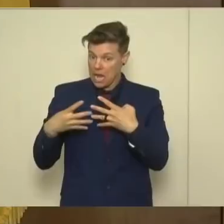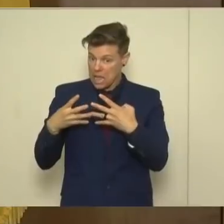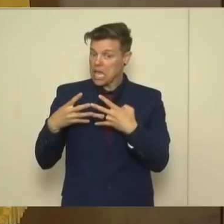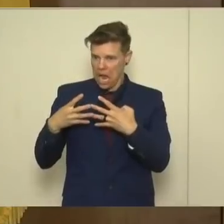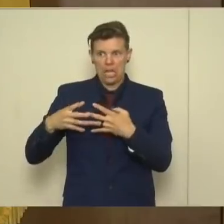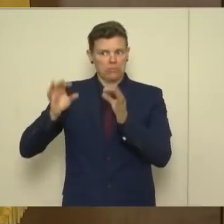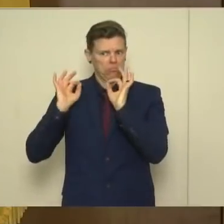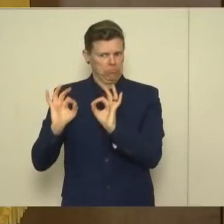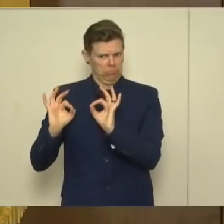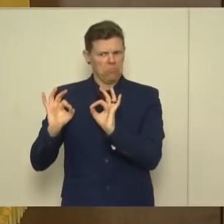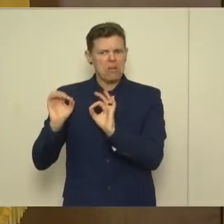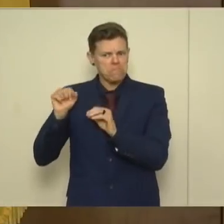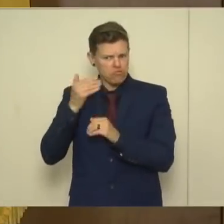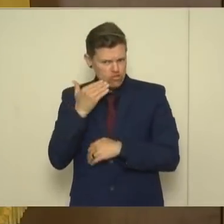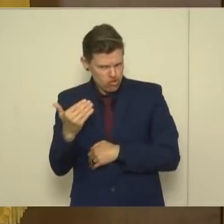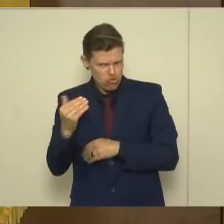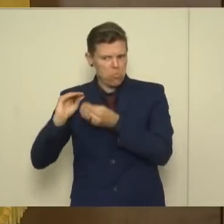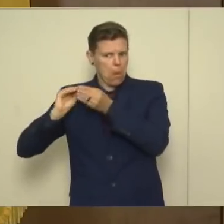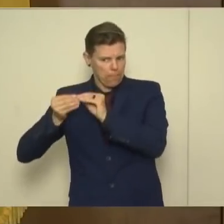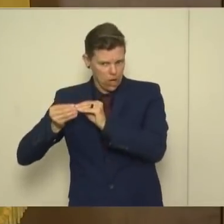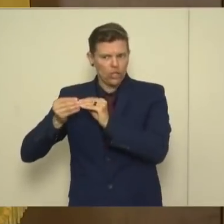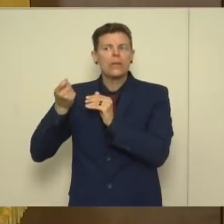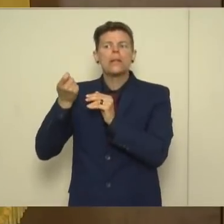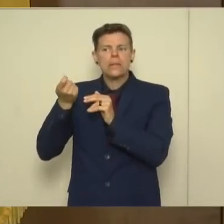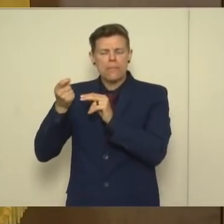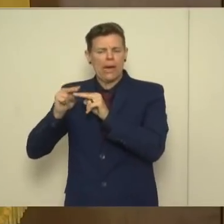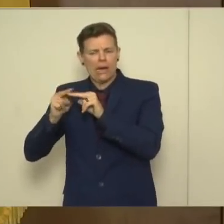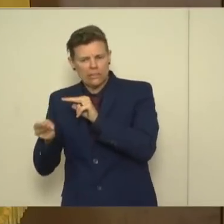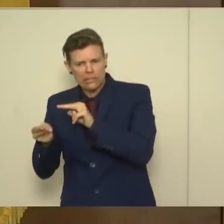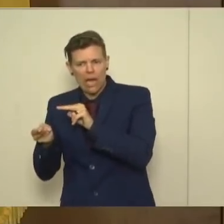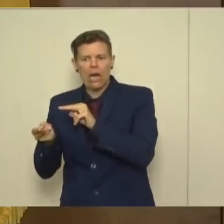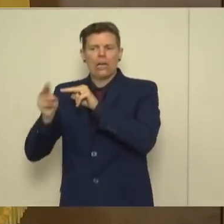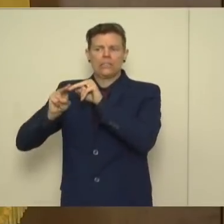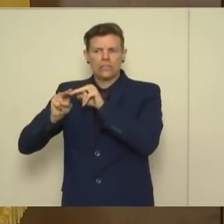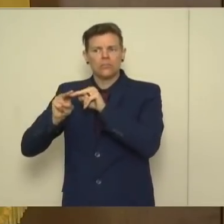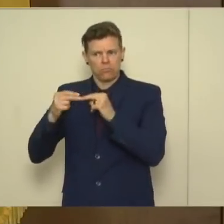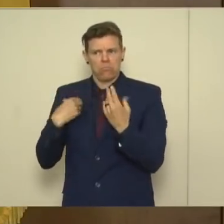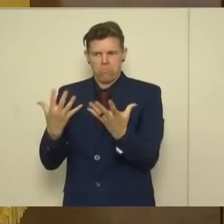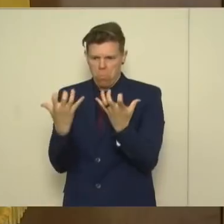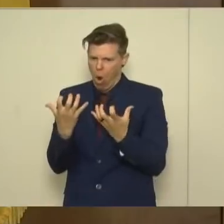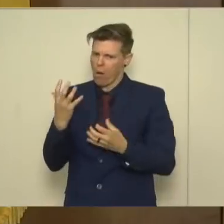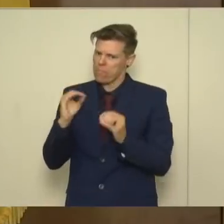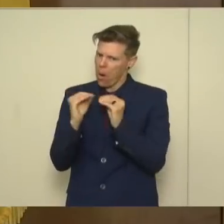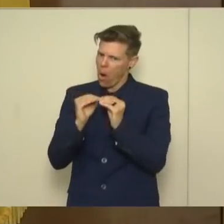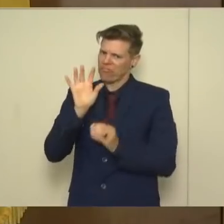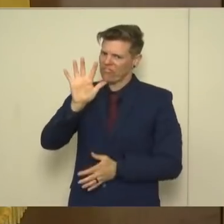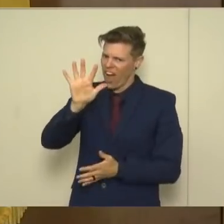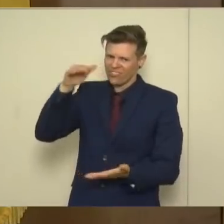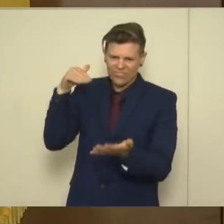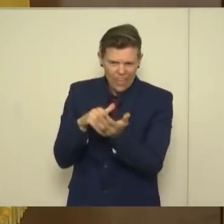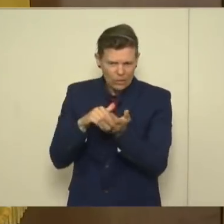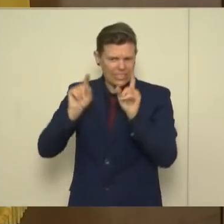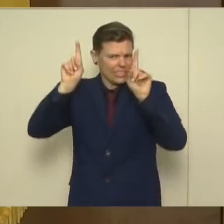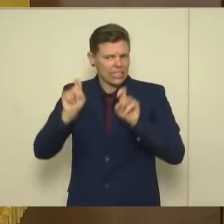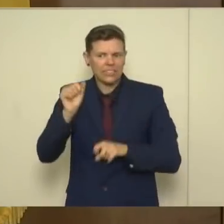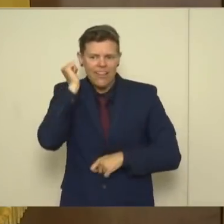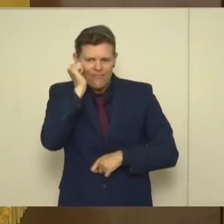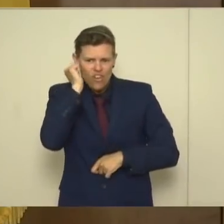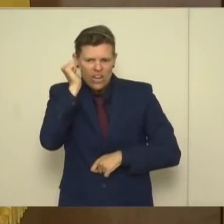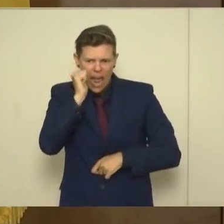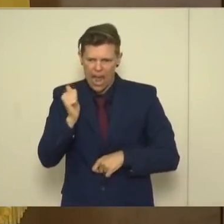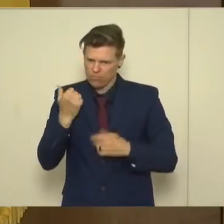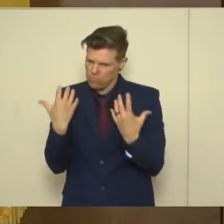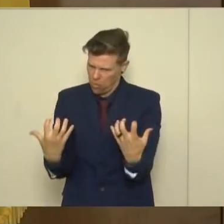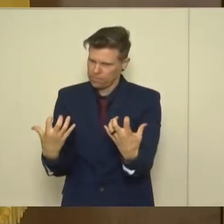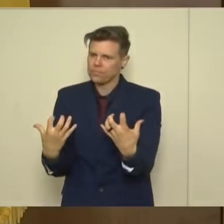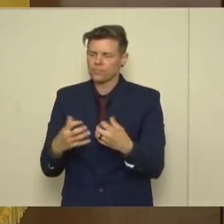get right back where it needs to be at those 5,000 tests per day. So thank you very much. And with that, I'm going to stop